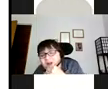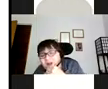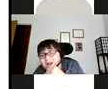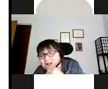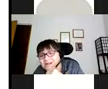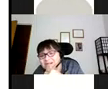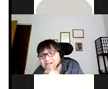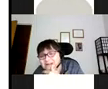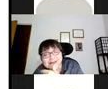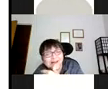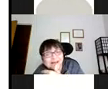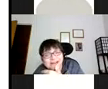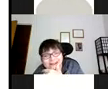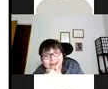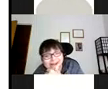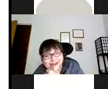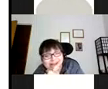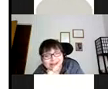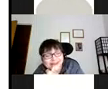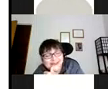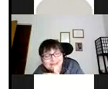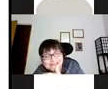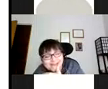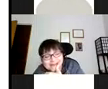because I think it revealed a lot of reality